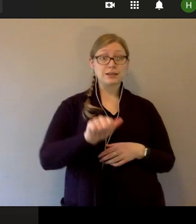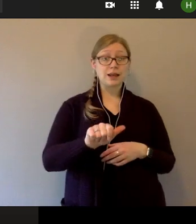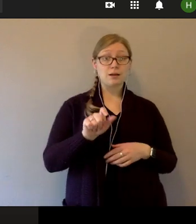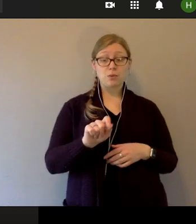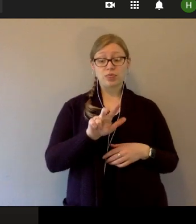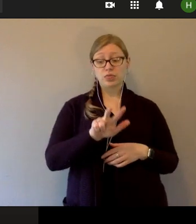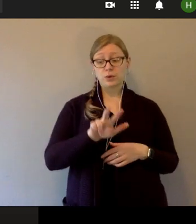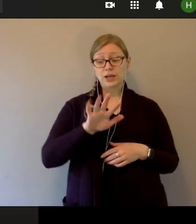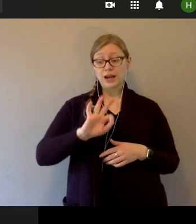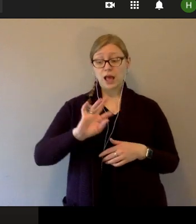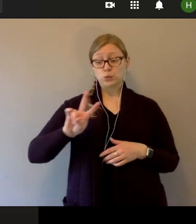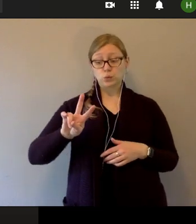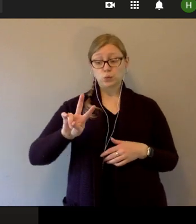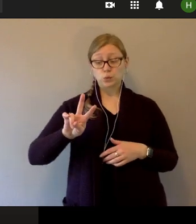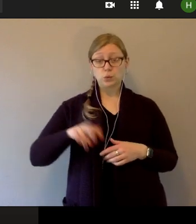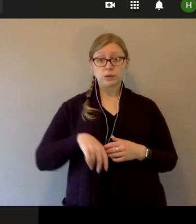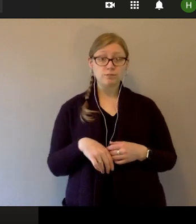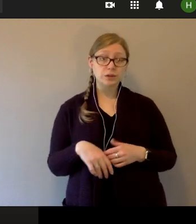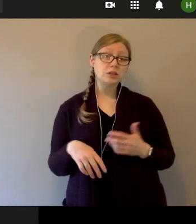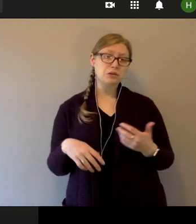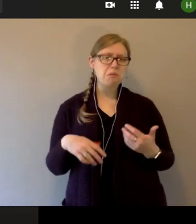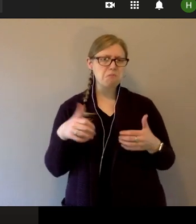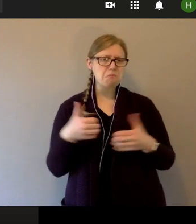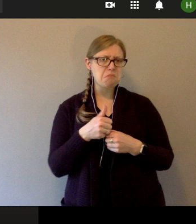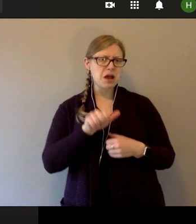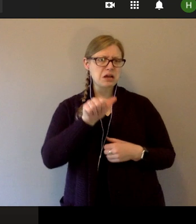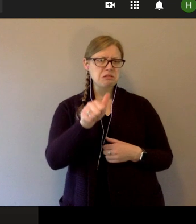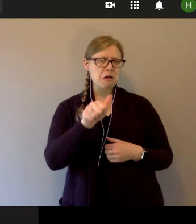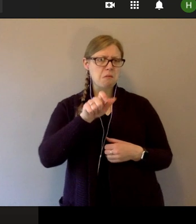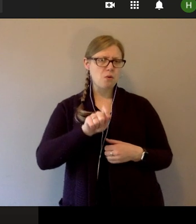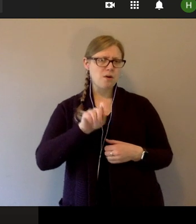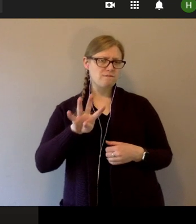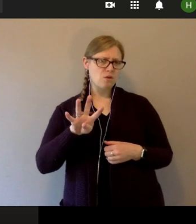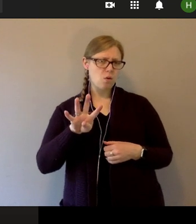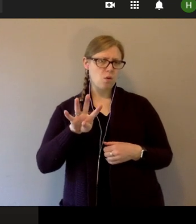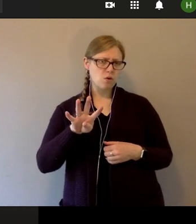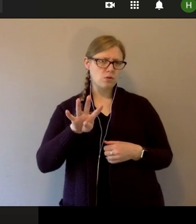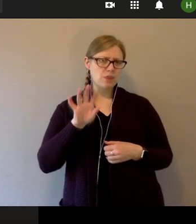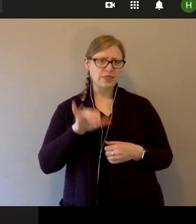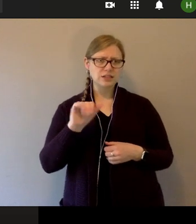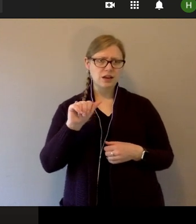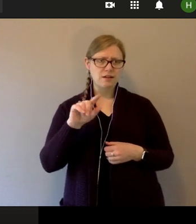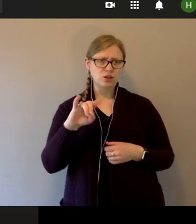10.392. So we're going to say 10.4 would be the adjacent side.